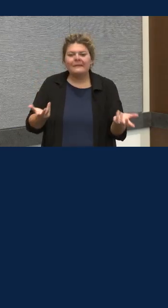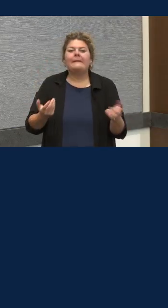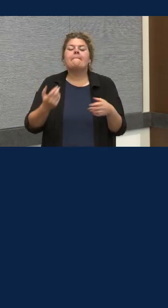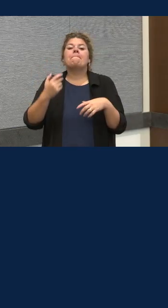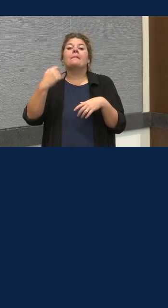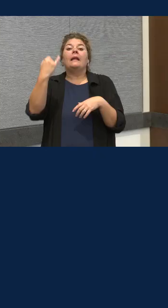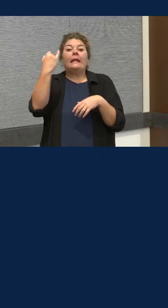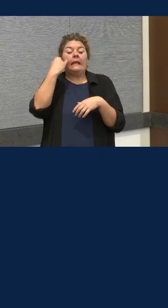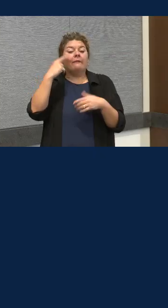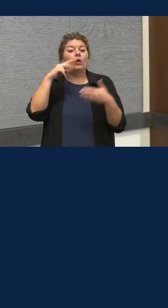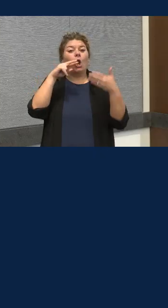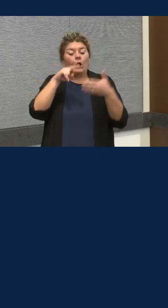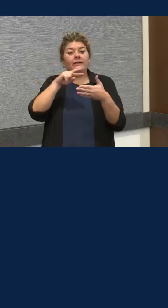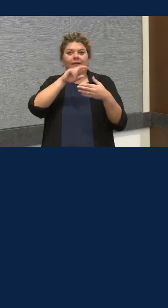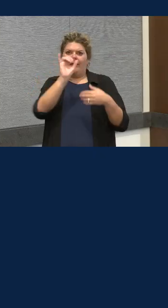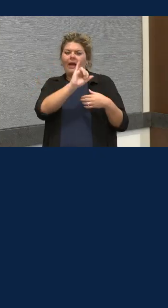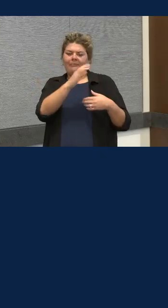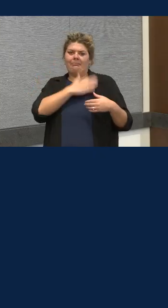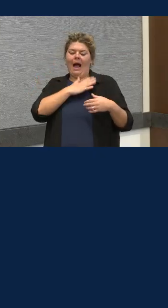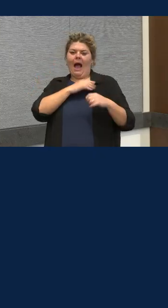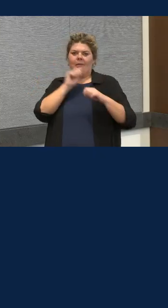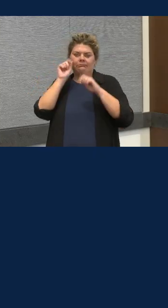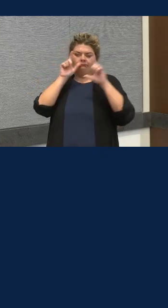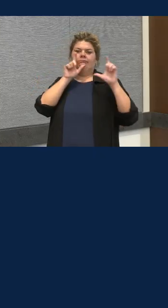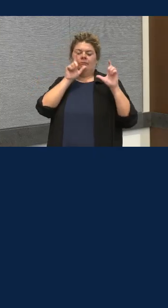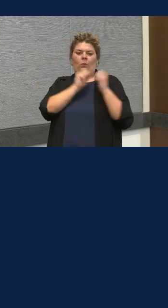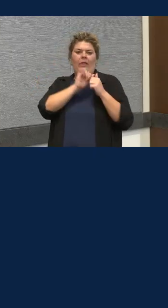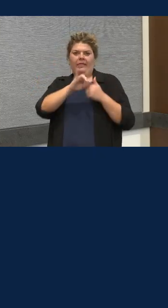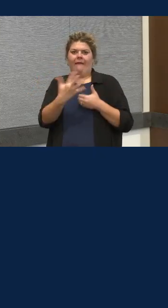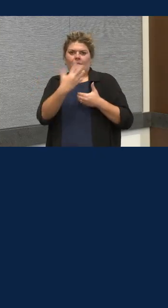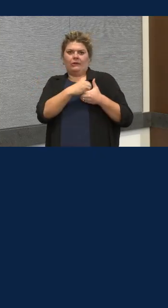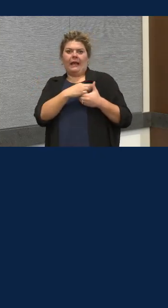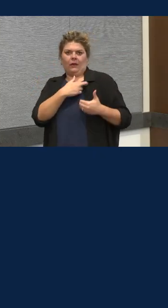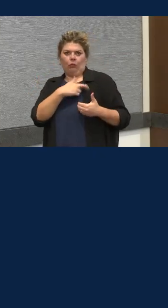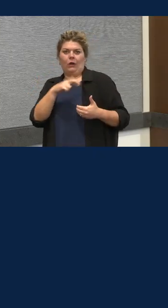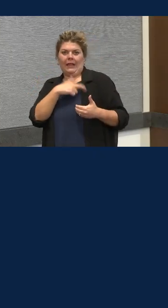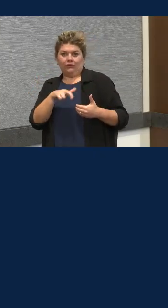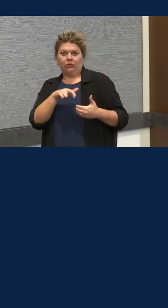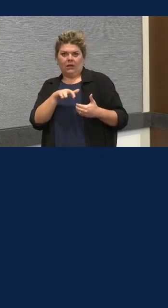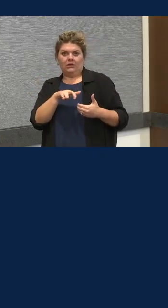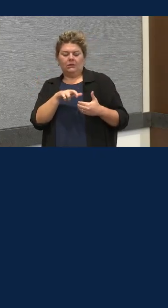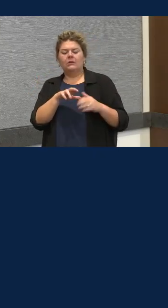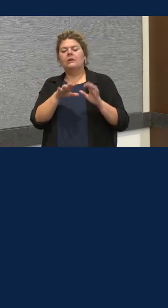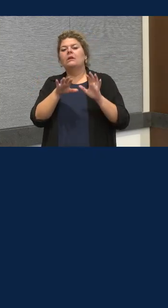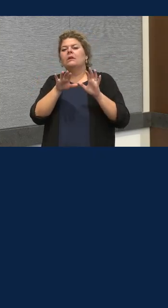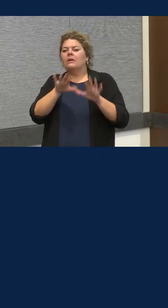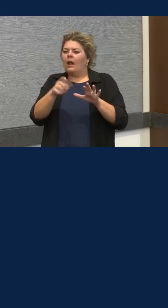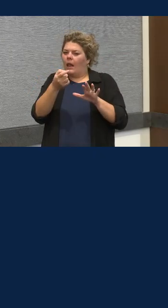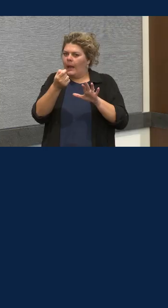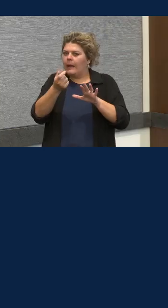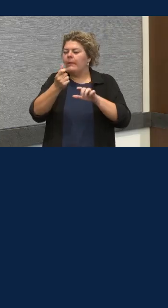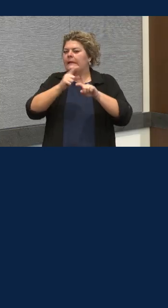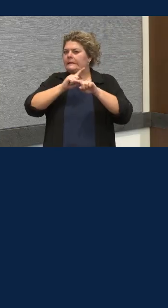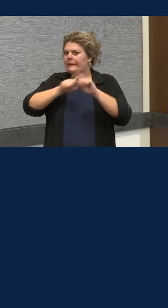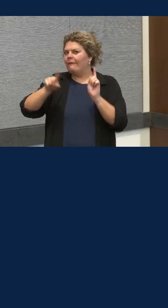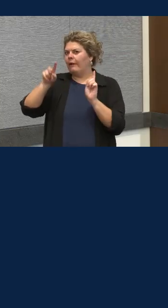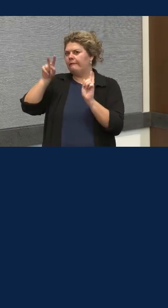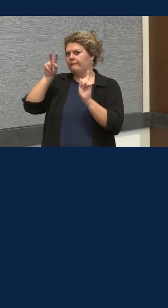if you're looking at, as I was, at the vernacular religion material, you're getting a slightly different view,